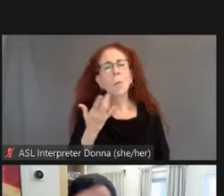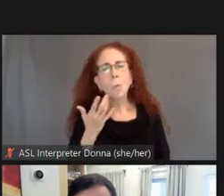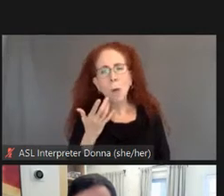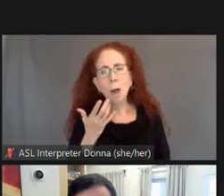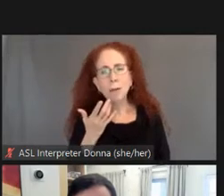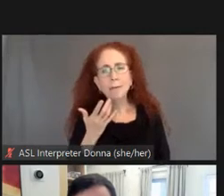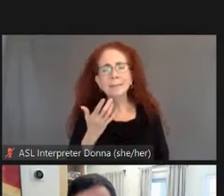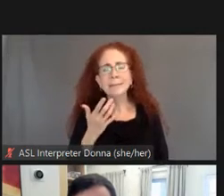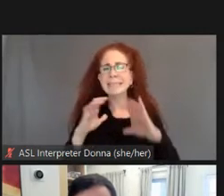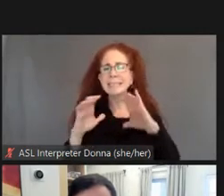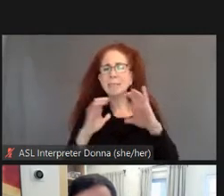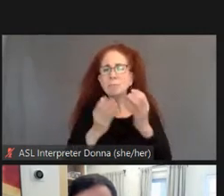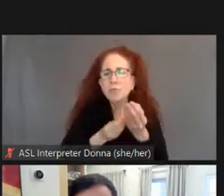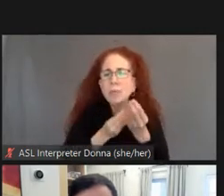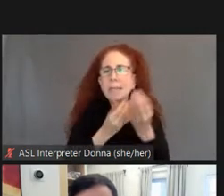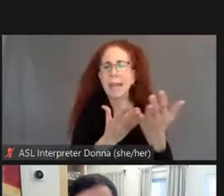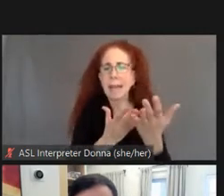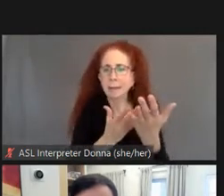being communicated